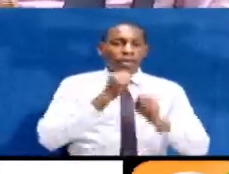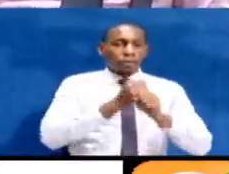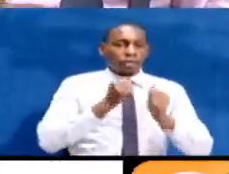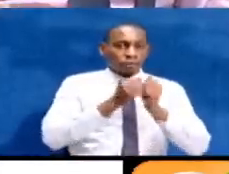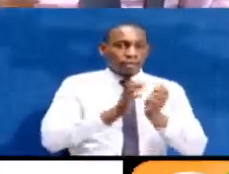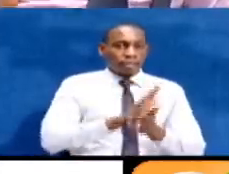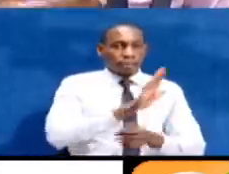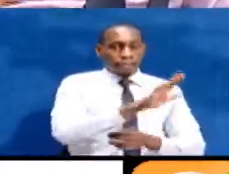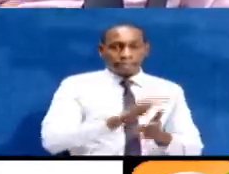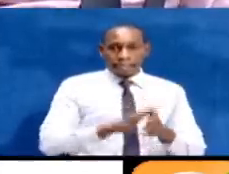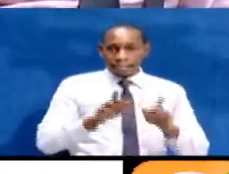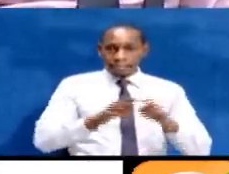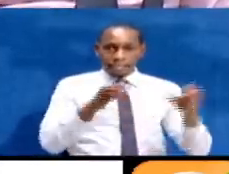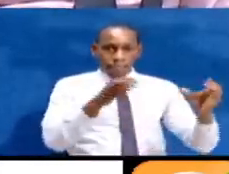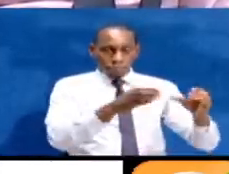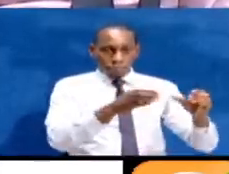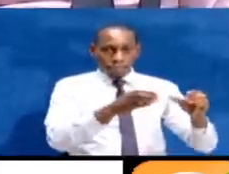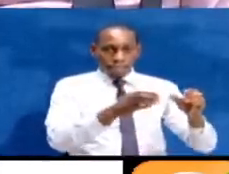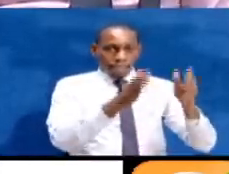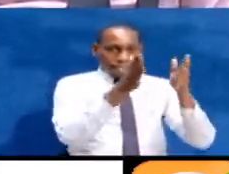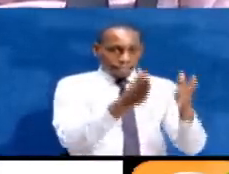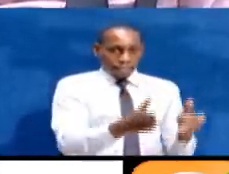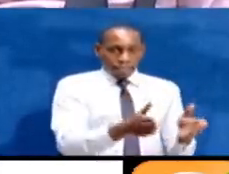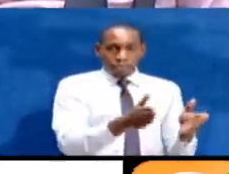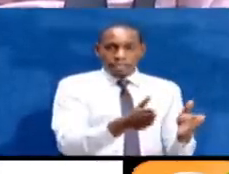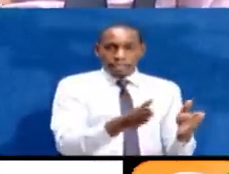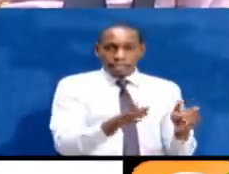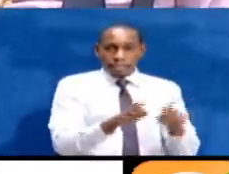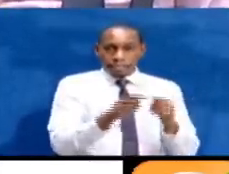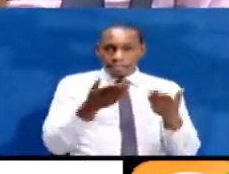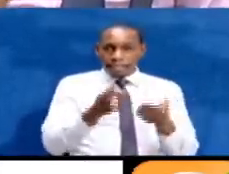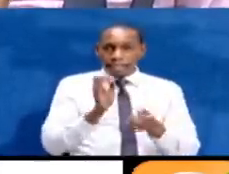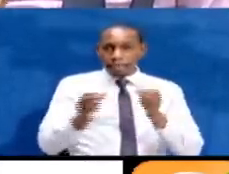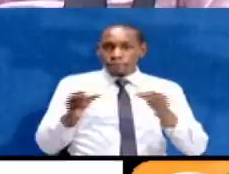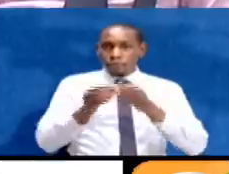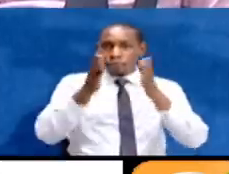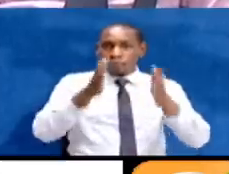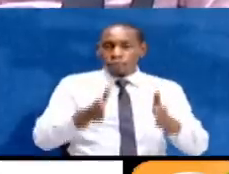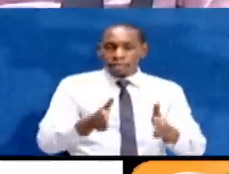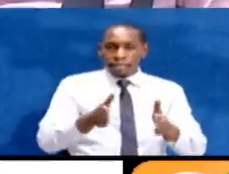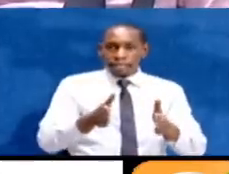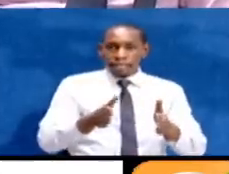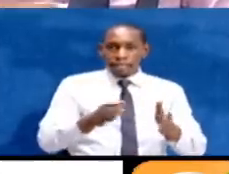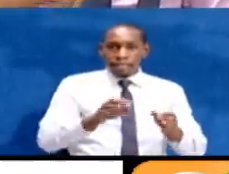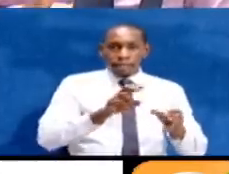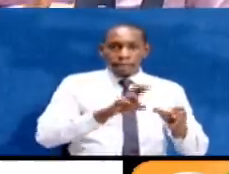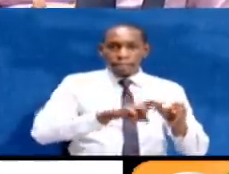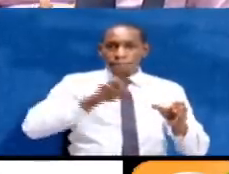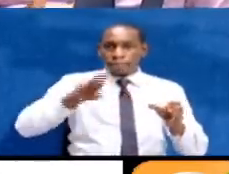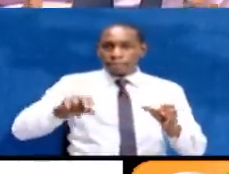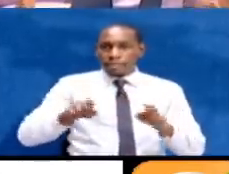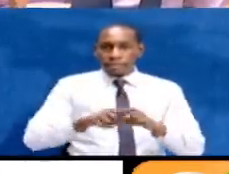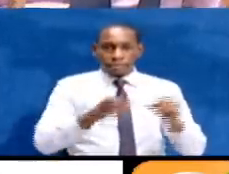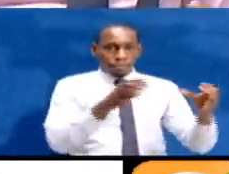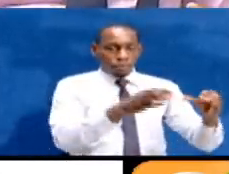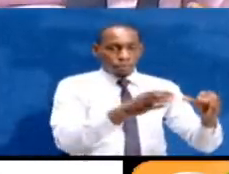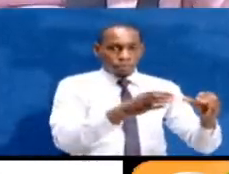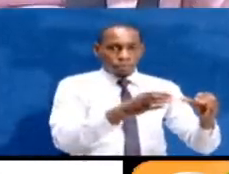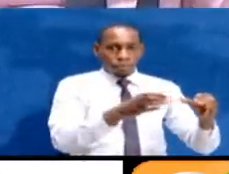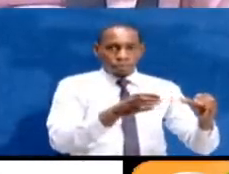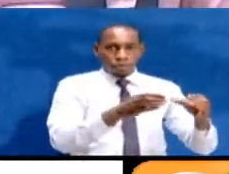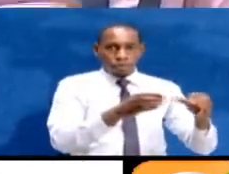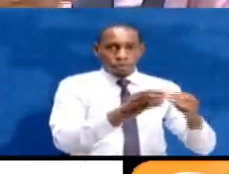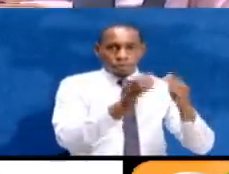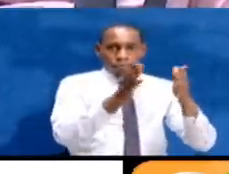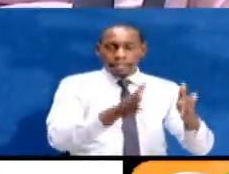one. Like, the party is actually the person. That is why today, if a party leader leaves and goes to the next thing, that party, if the party leader